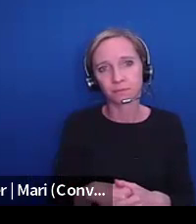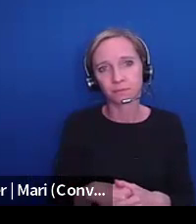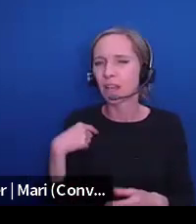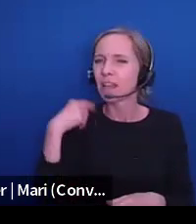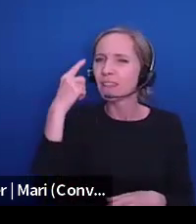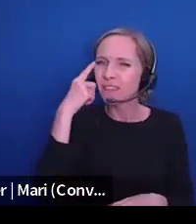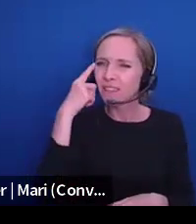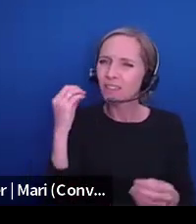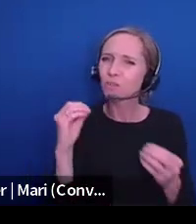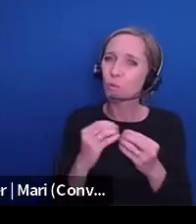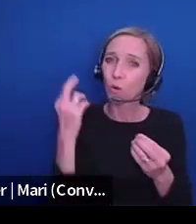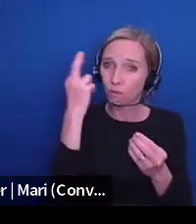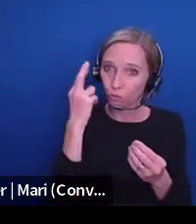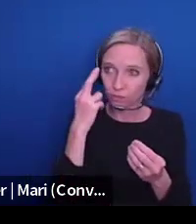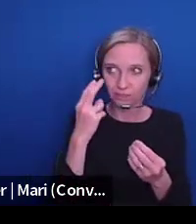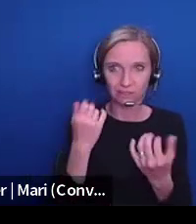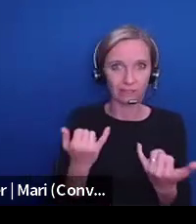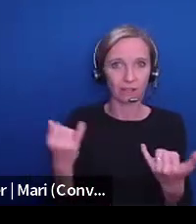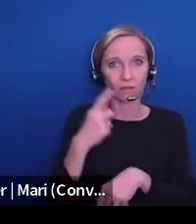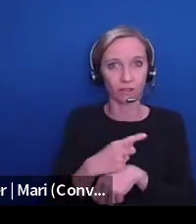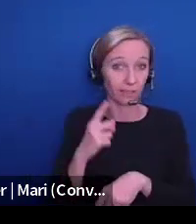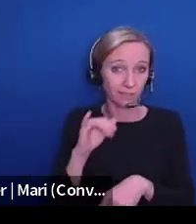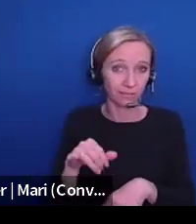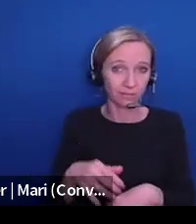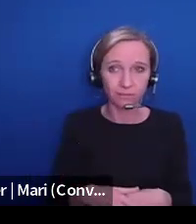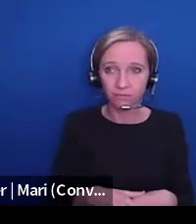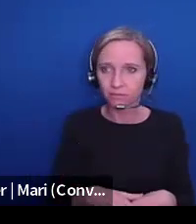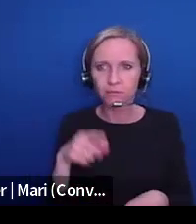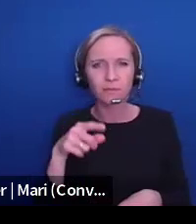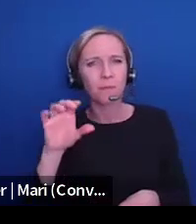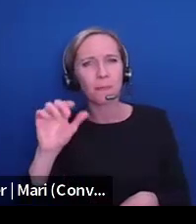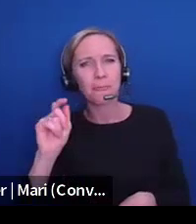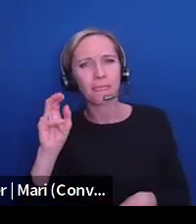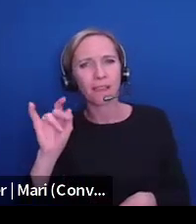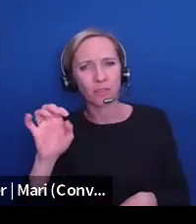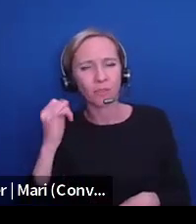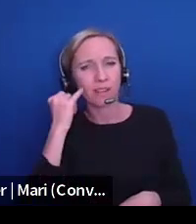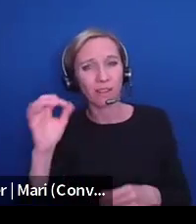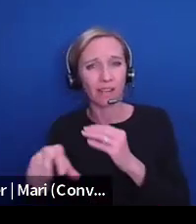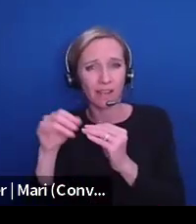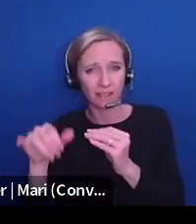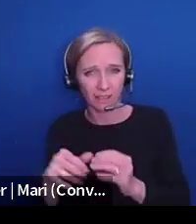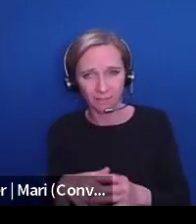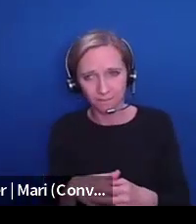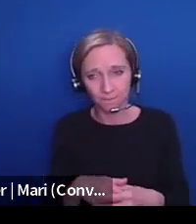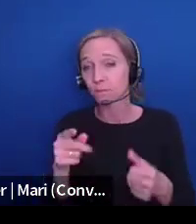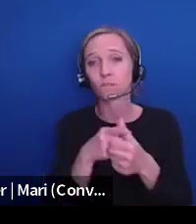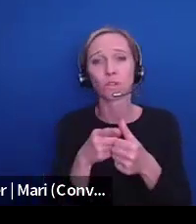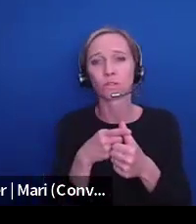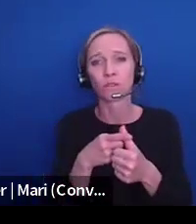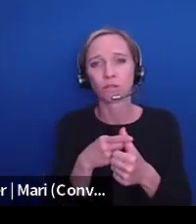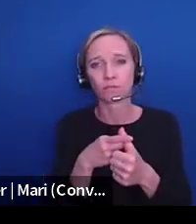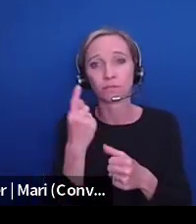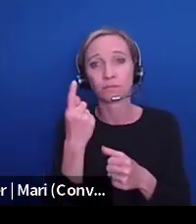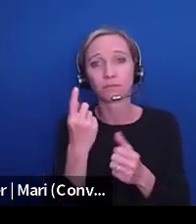I think there is more of a reason to do it now. And if I can add to that, so I think first of all,